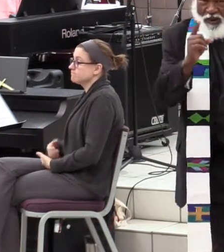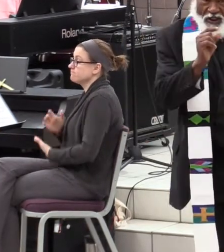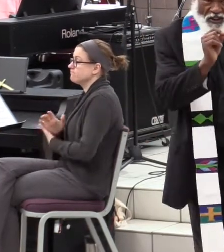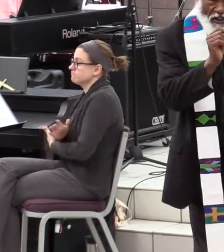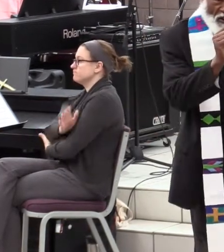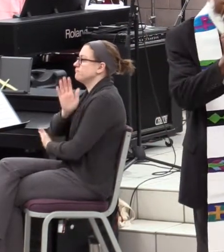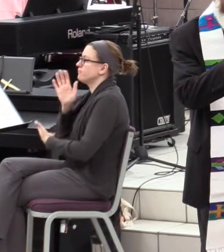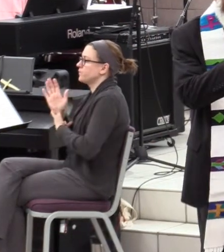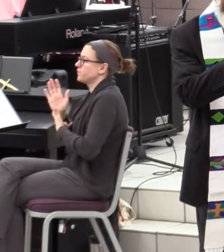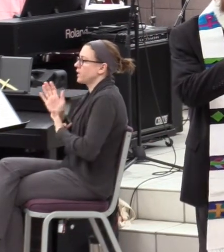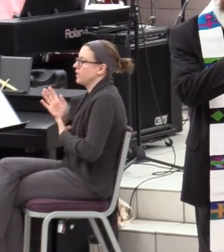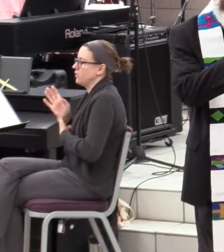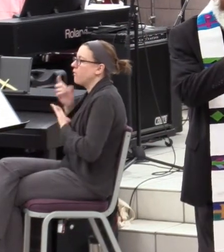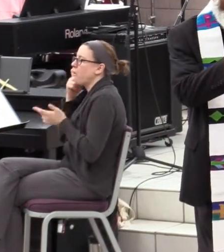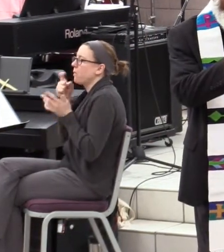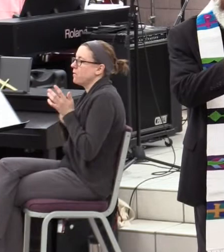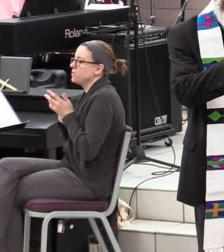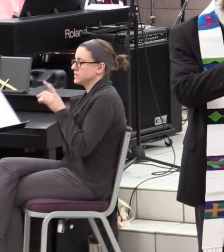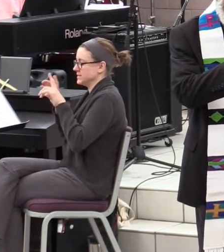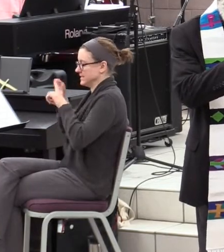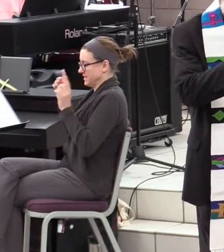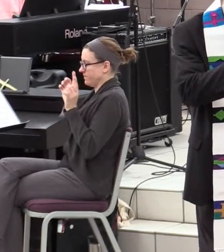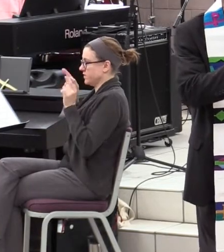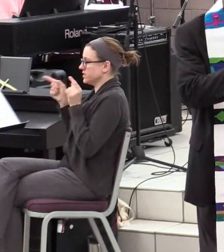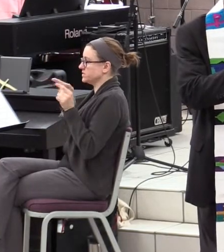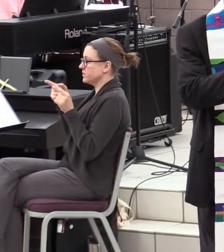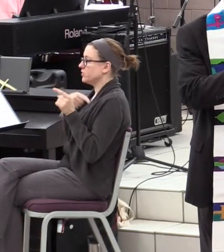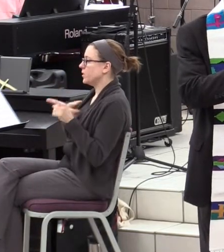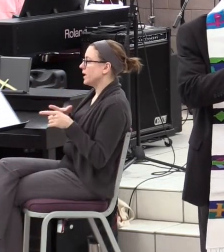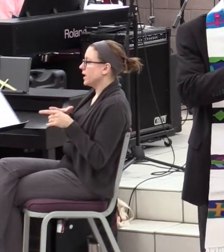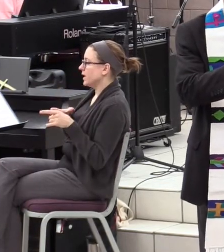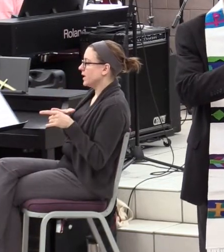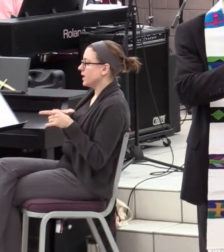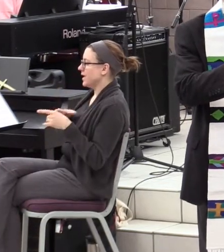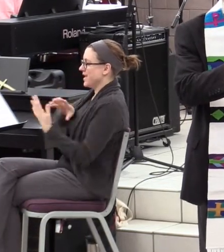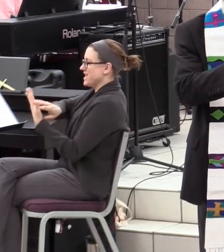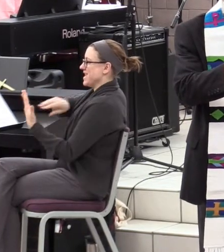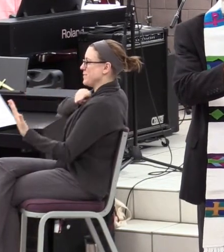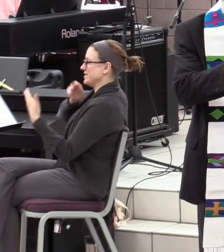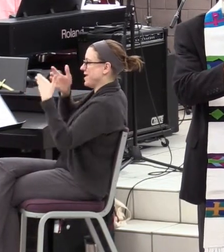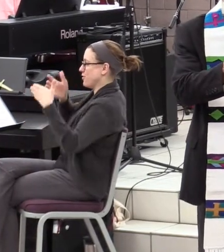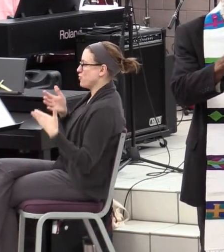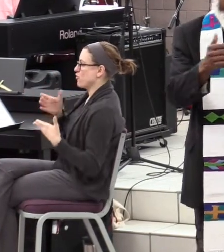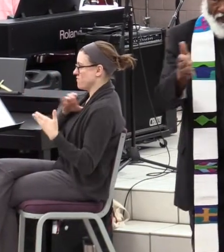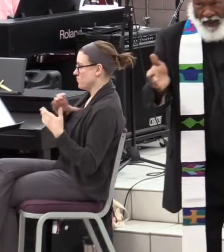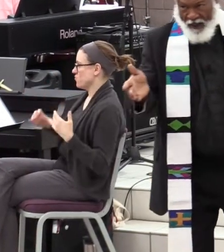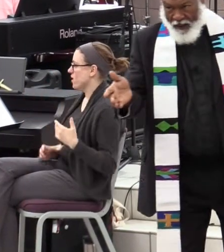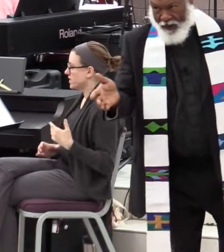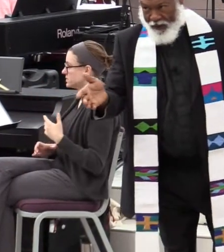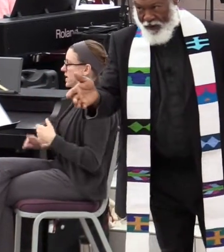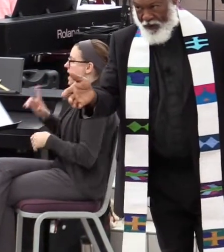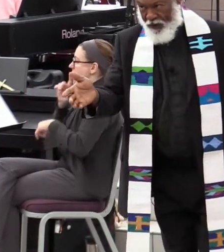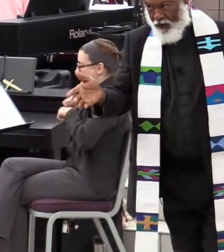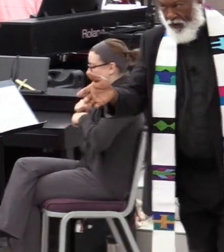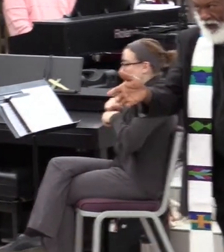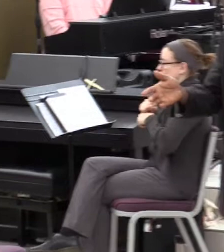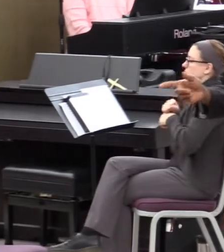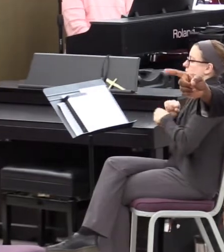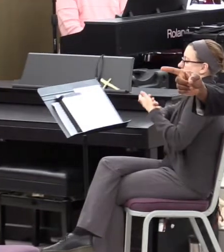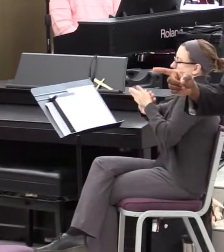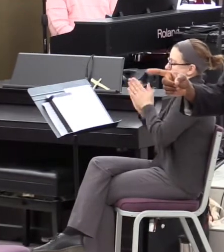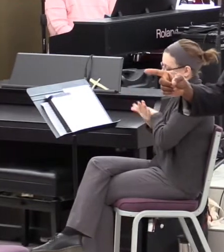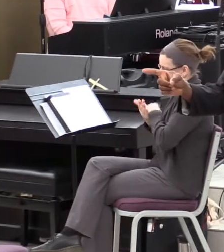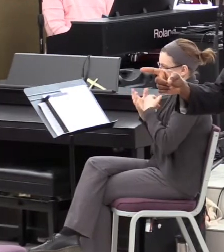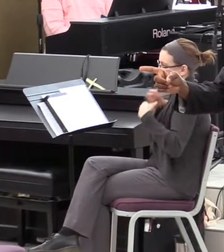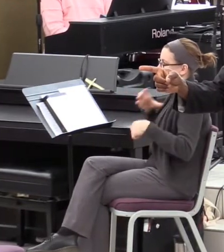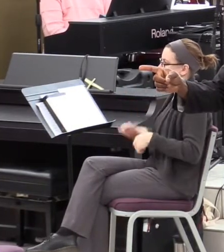Please note the distinction between being an imitator of Christ and being